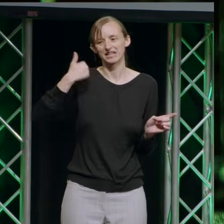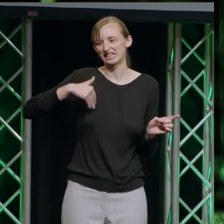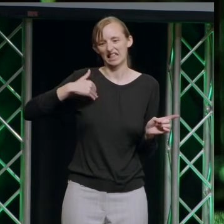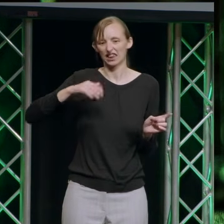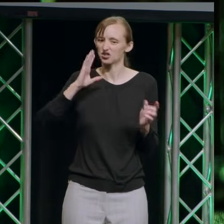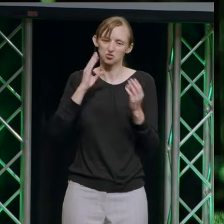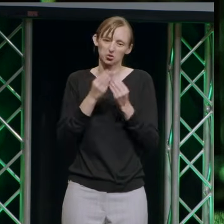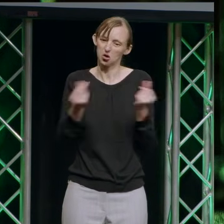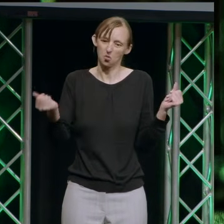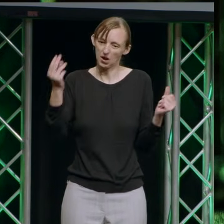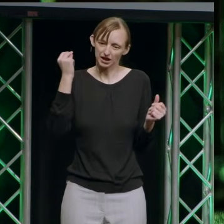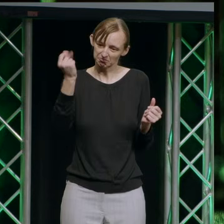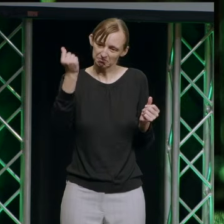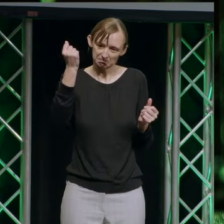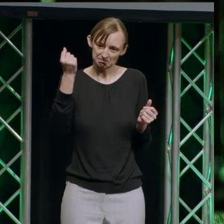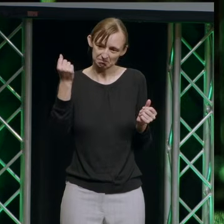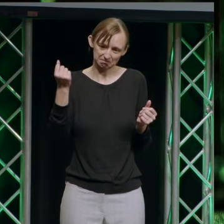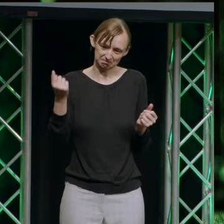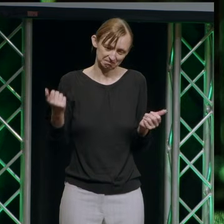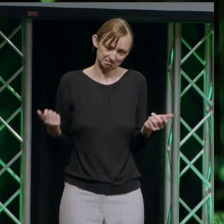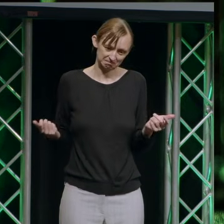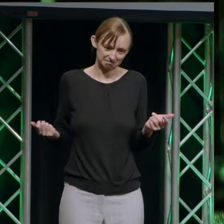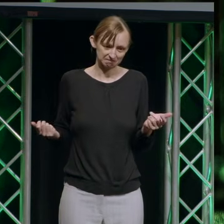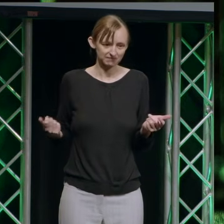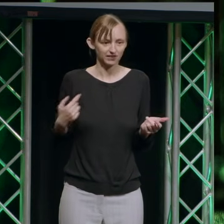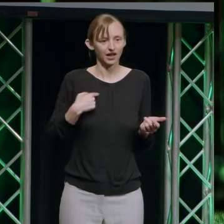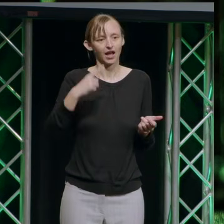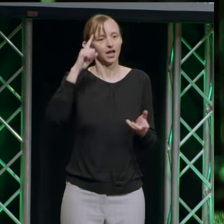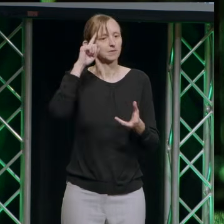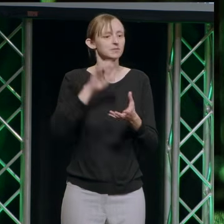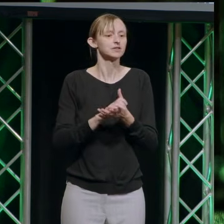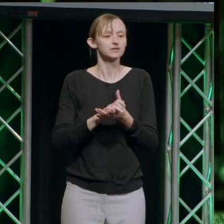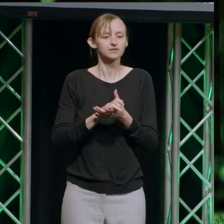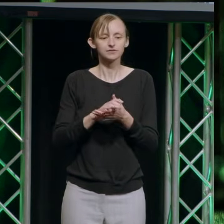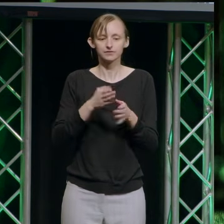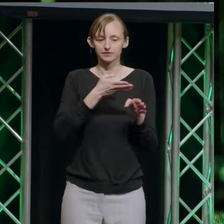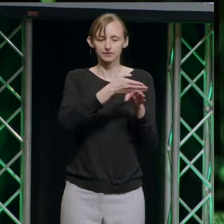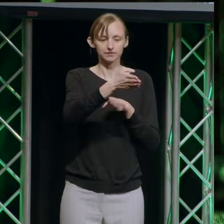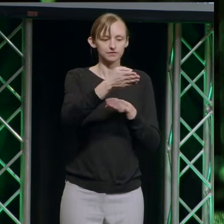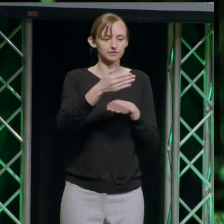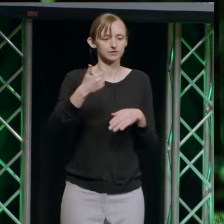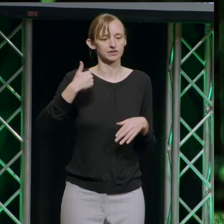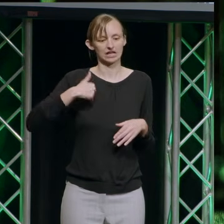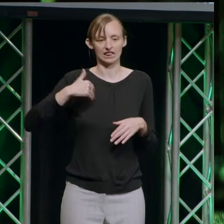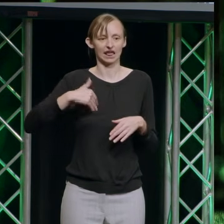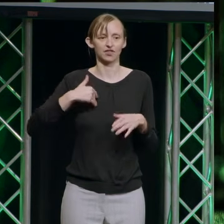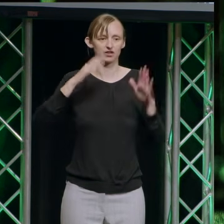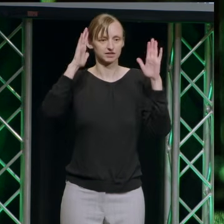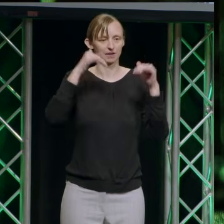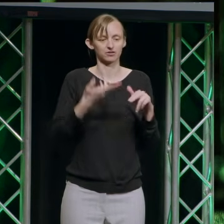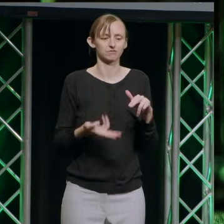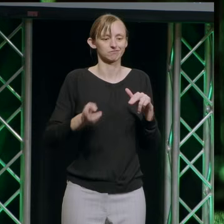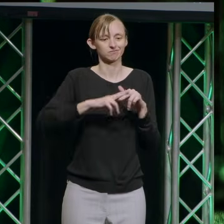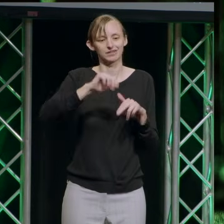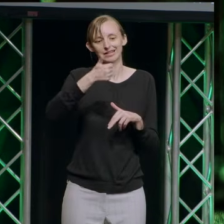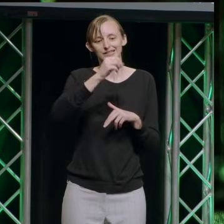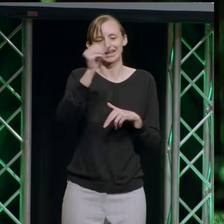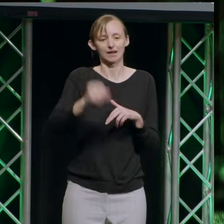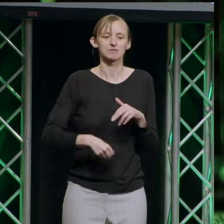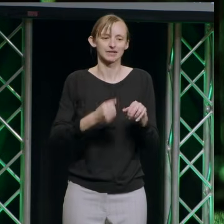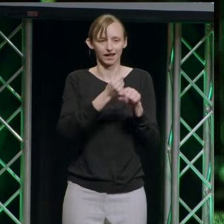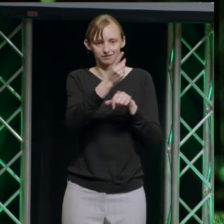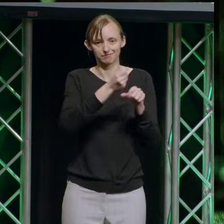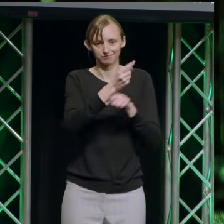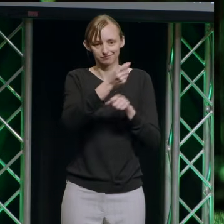anywhere overnight. And so I do believe that industry, leather is expected to grow at 10% year on year.